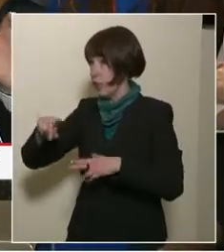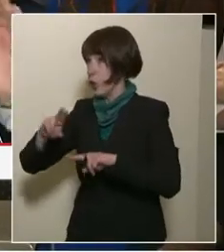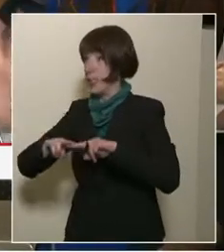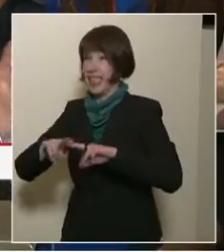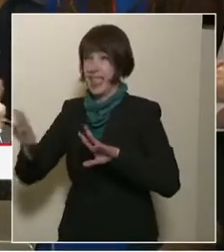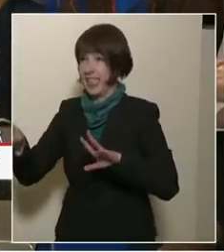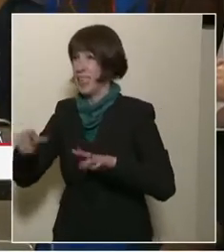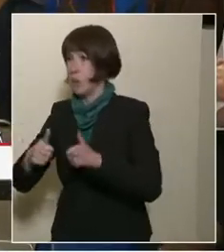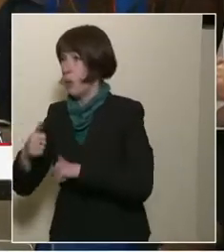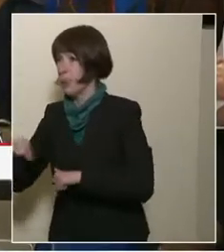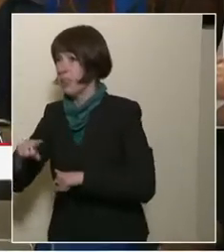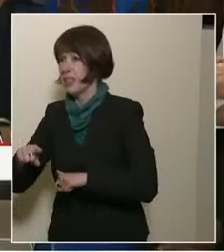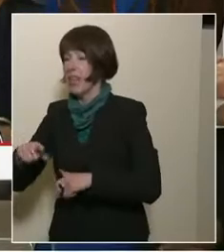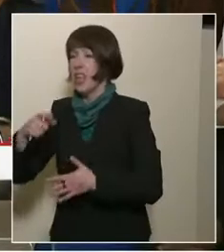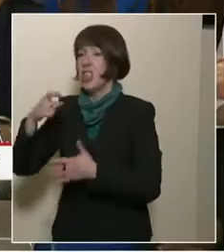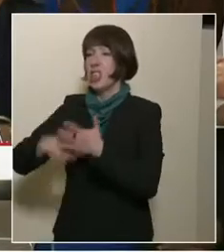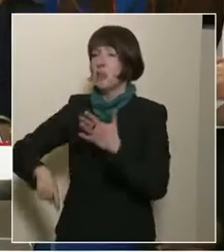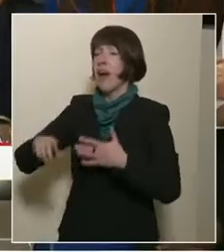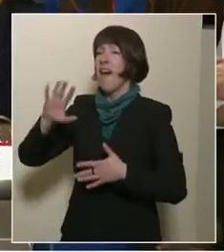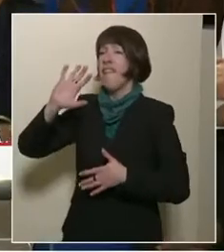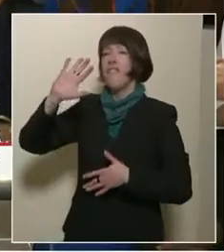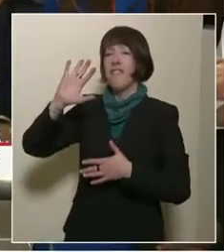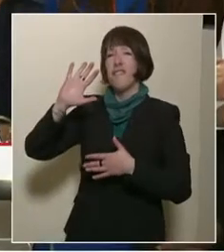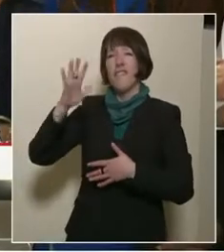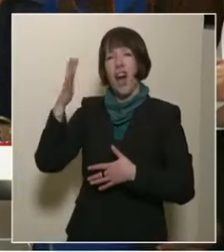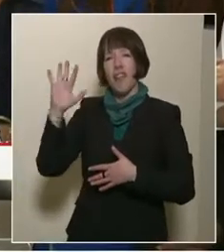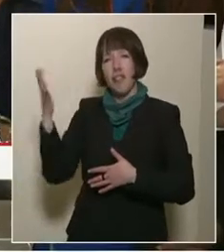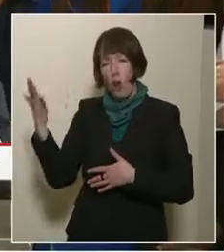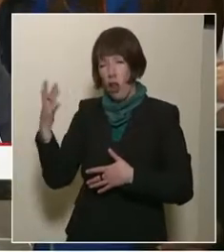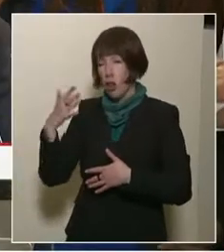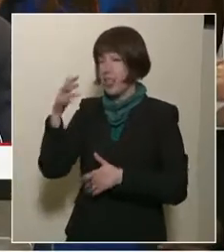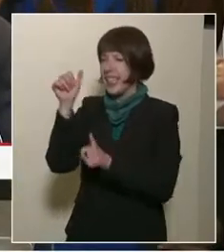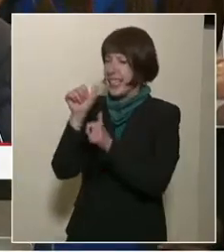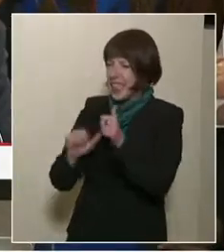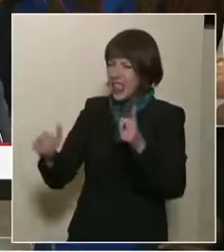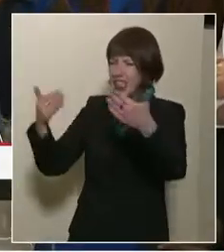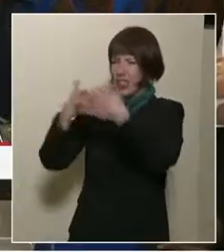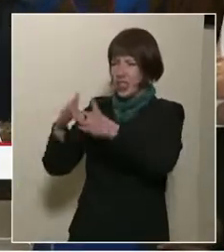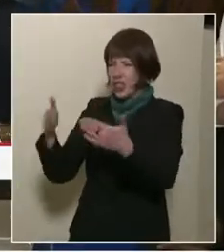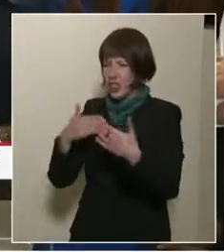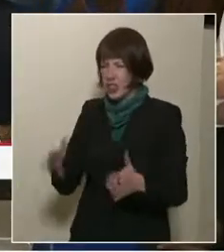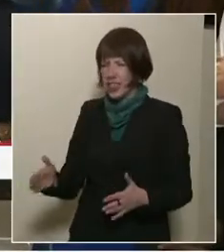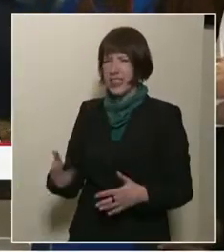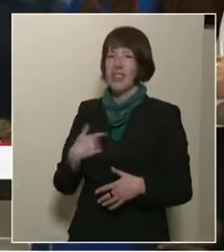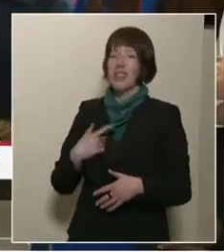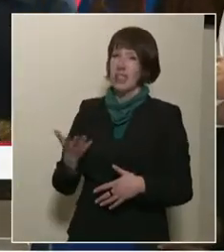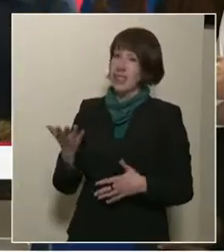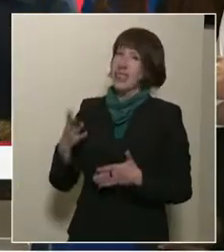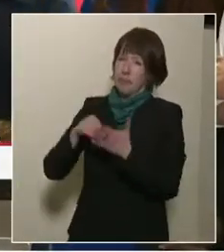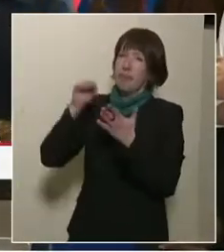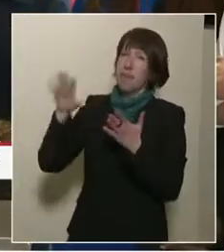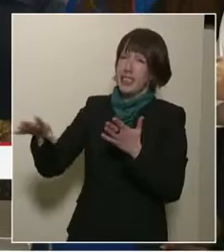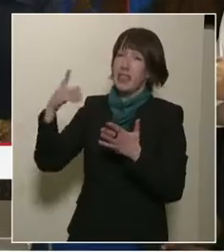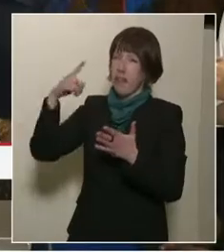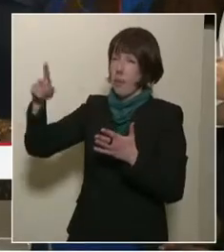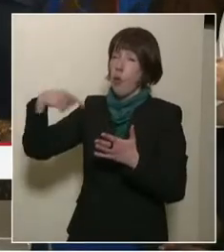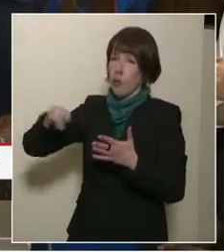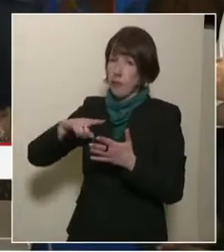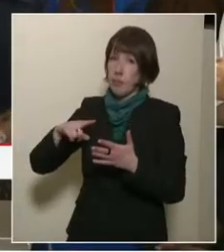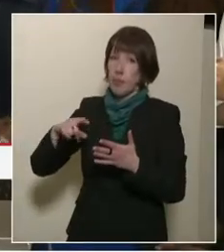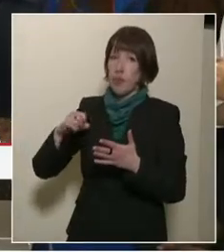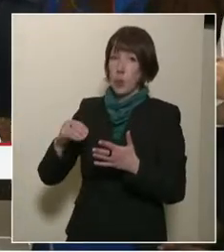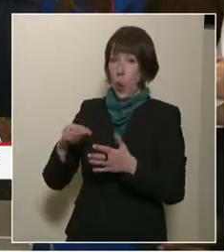are, $5 a case to can it. So you could see how that could cut into their bottom line. And so that's what Locally